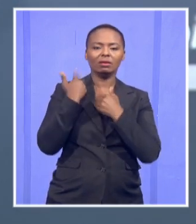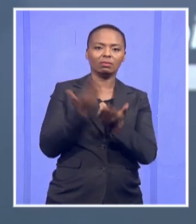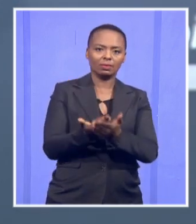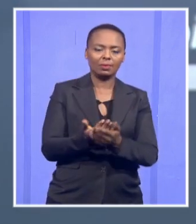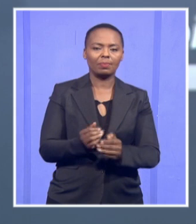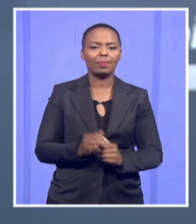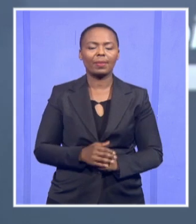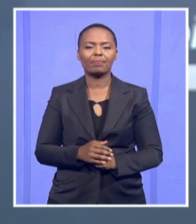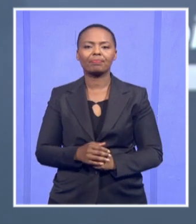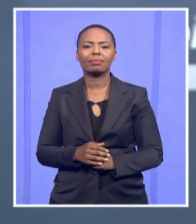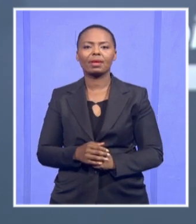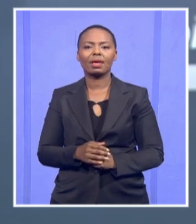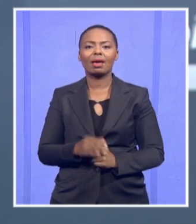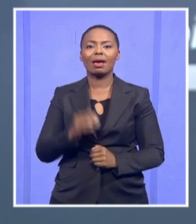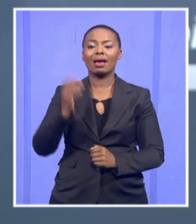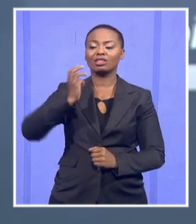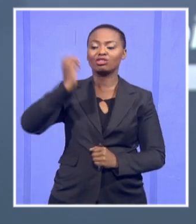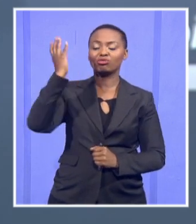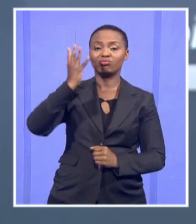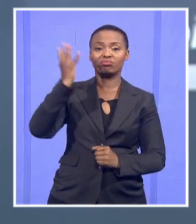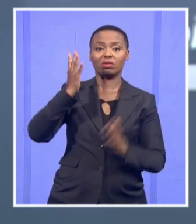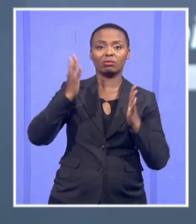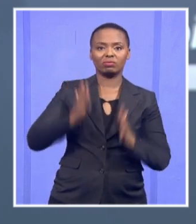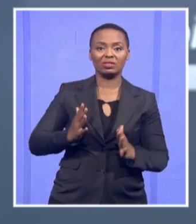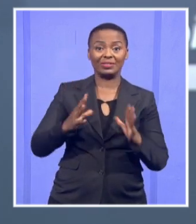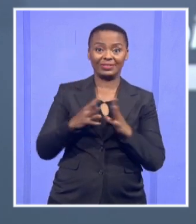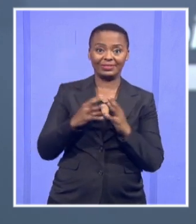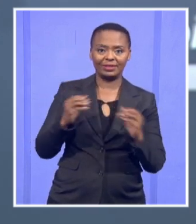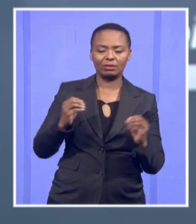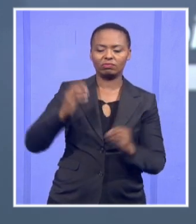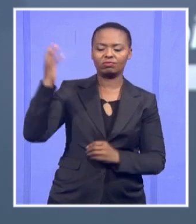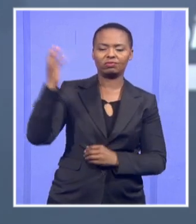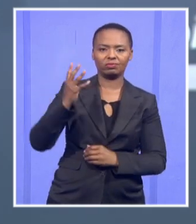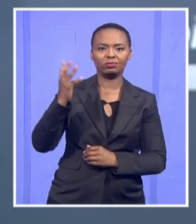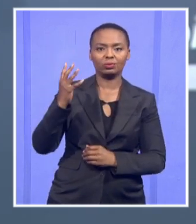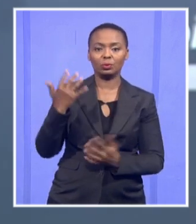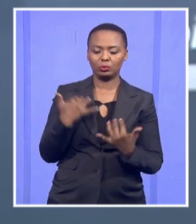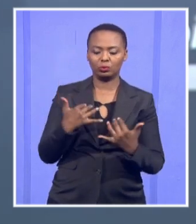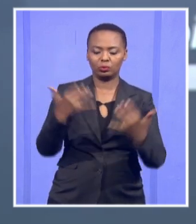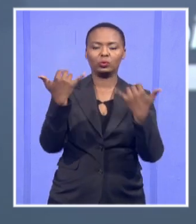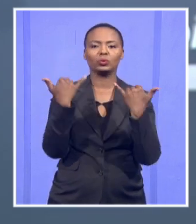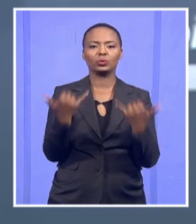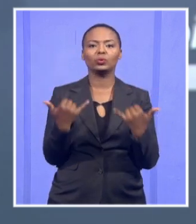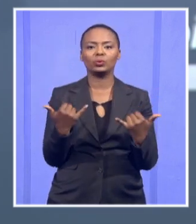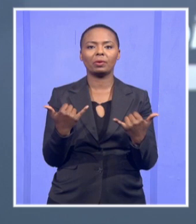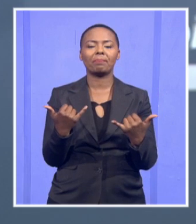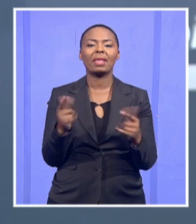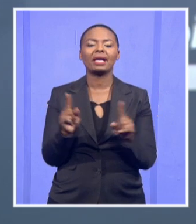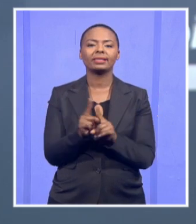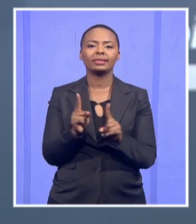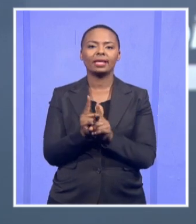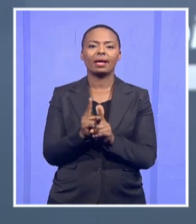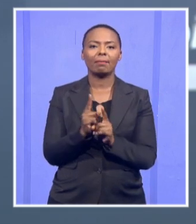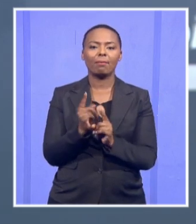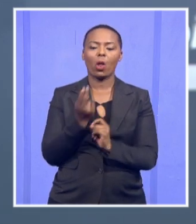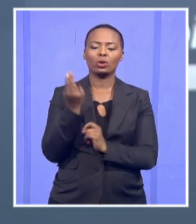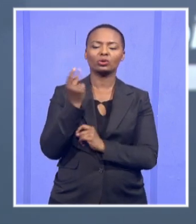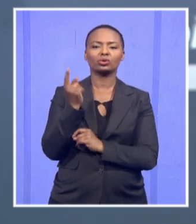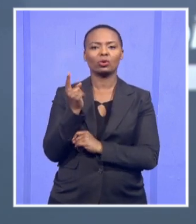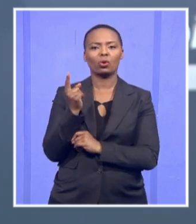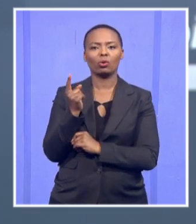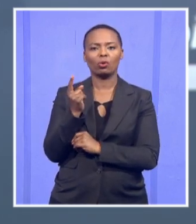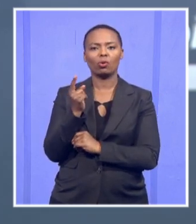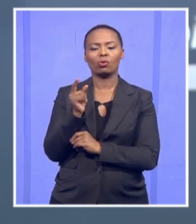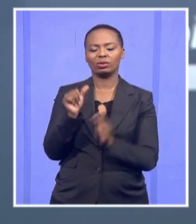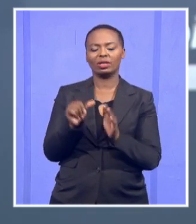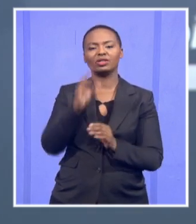After our speakers have completed their session, as well as our main speaker,